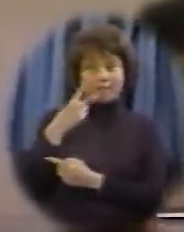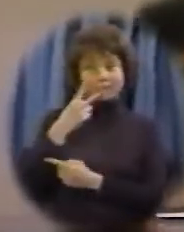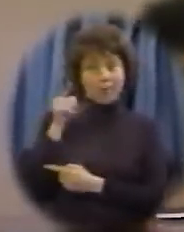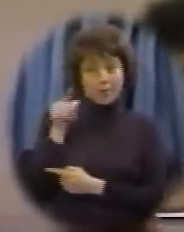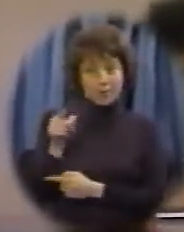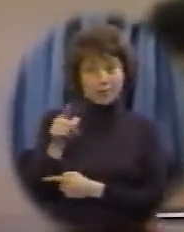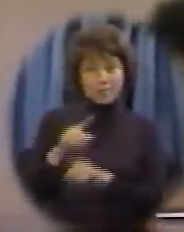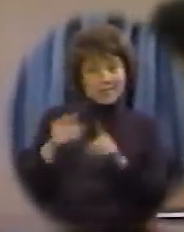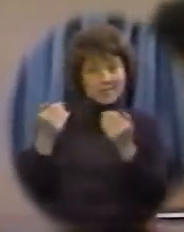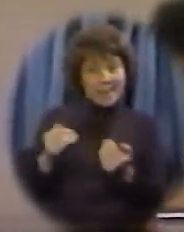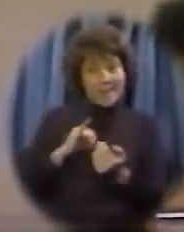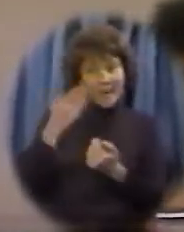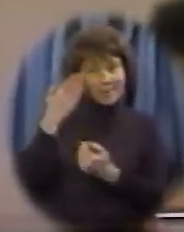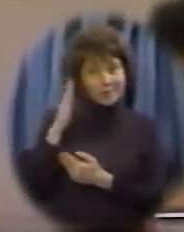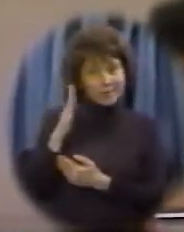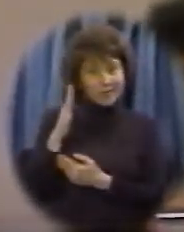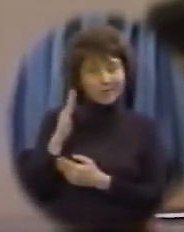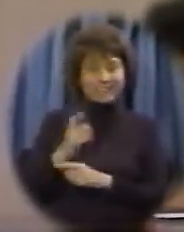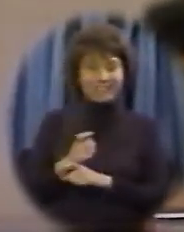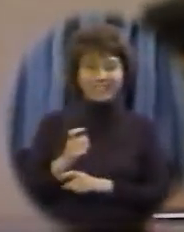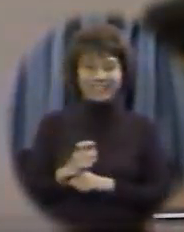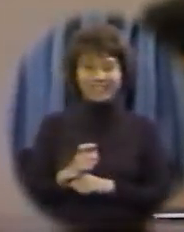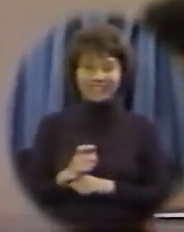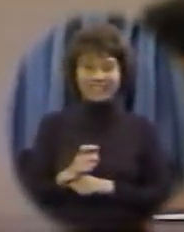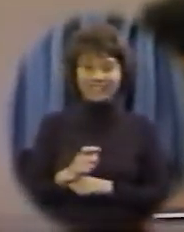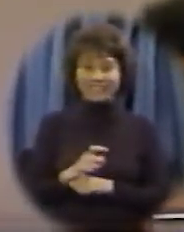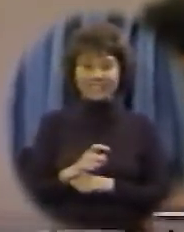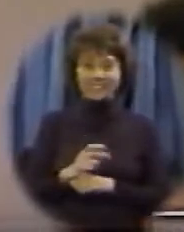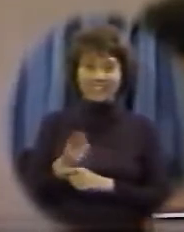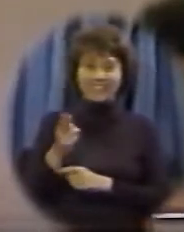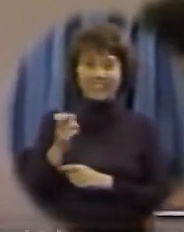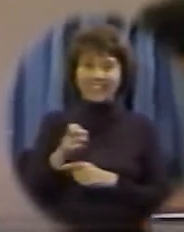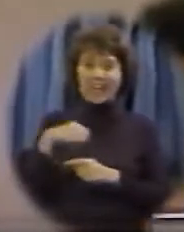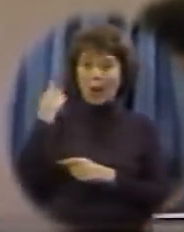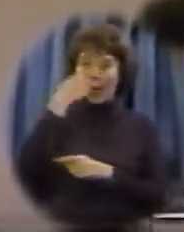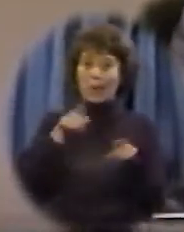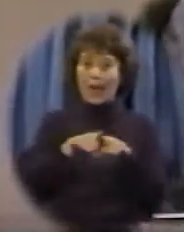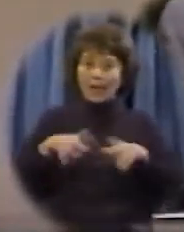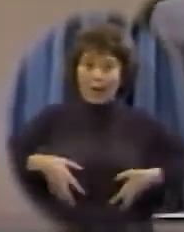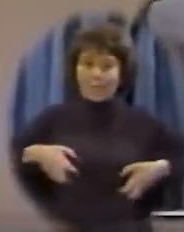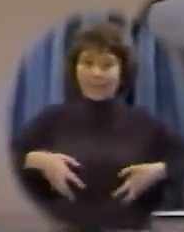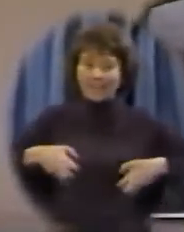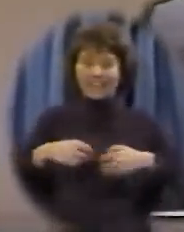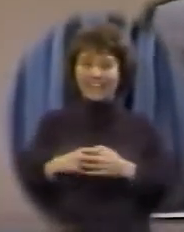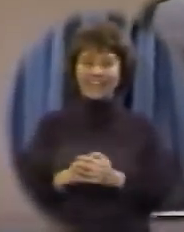But now I'm not so sure. He hadn't been off the limbs too long.